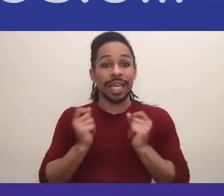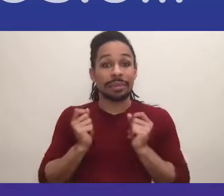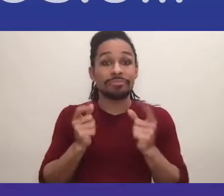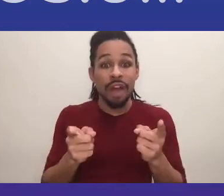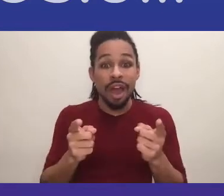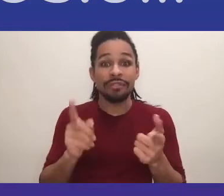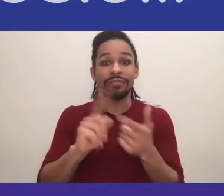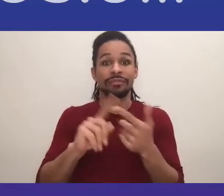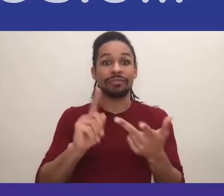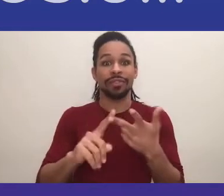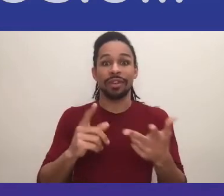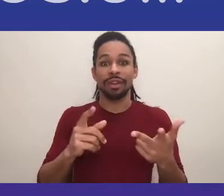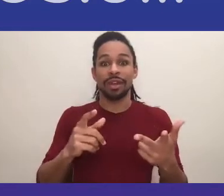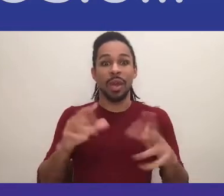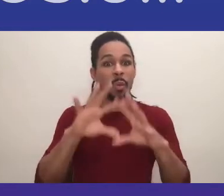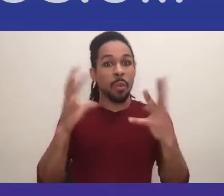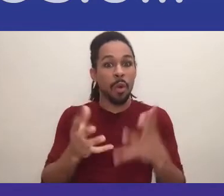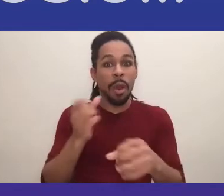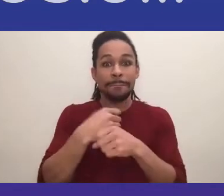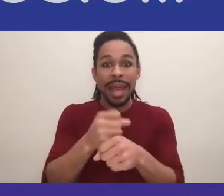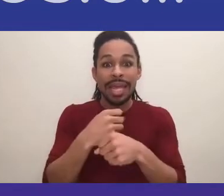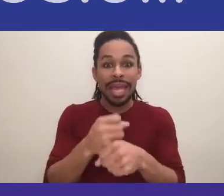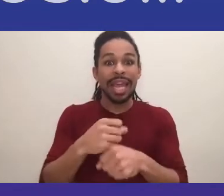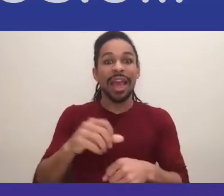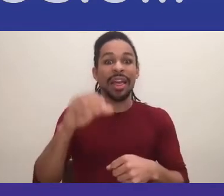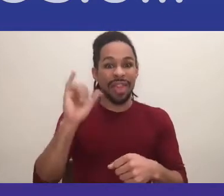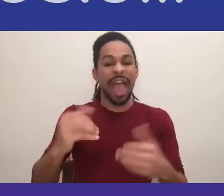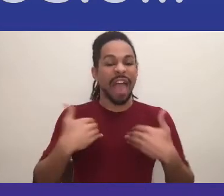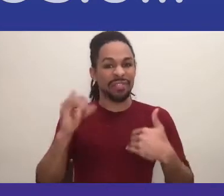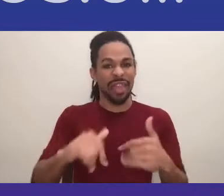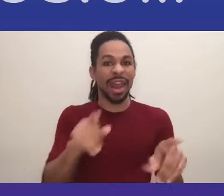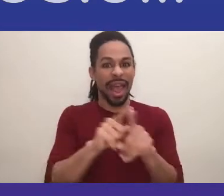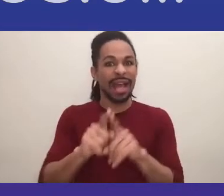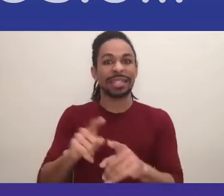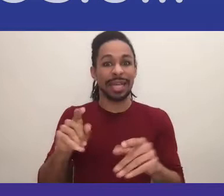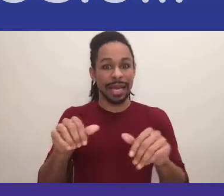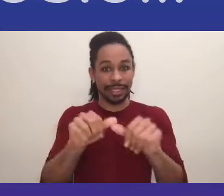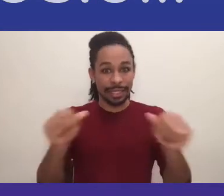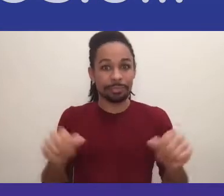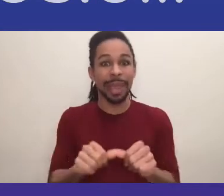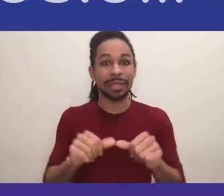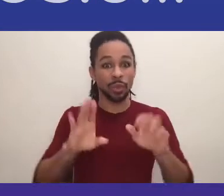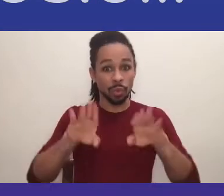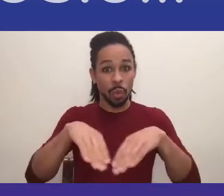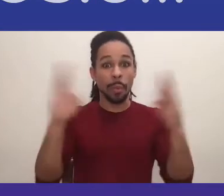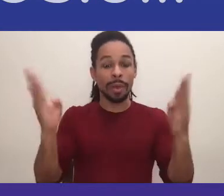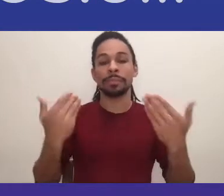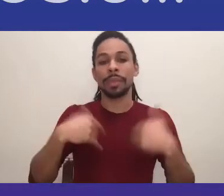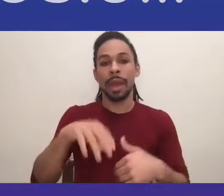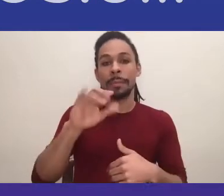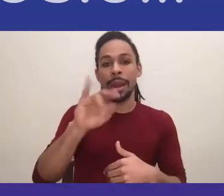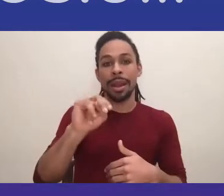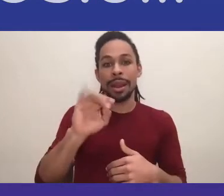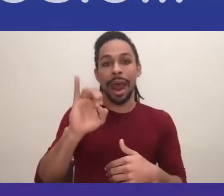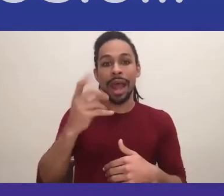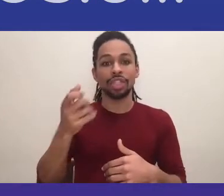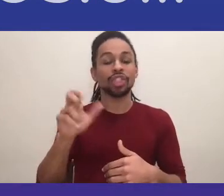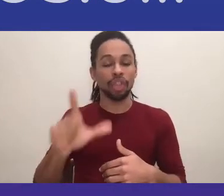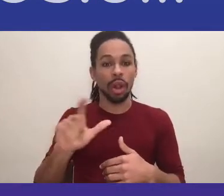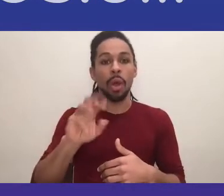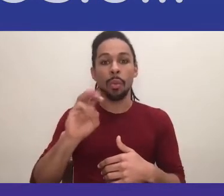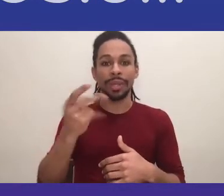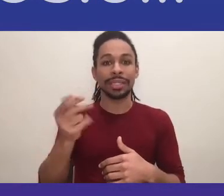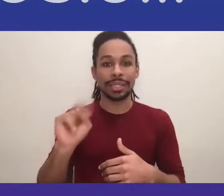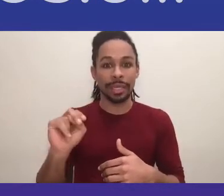making, and have that as a space to open. I'm Nycha Whitson. Just to introduce myself again,